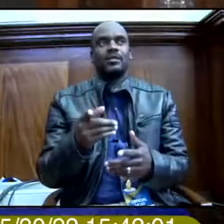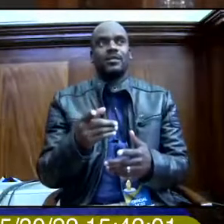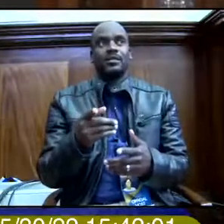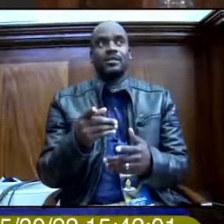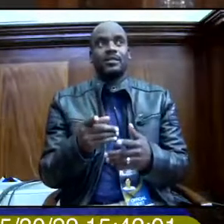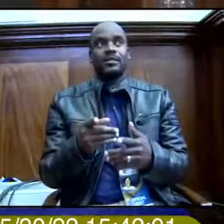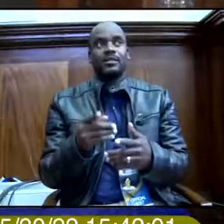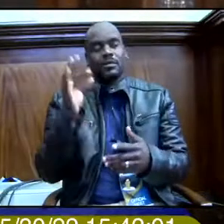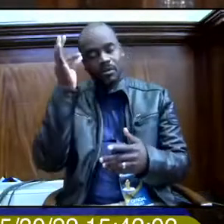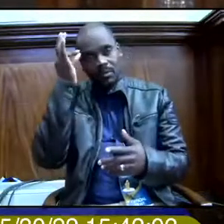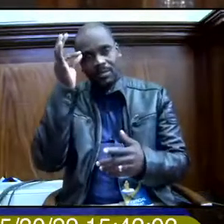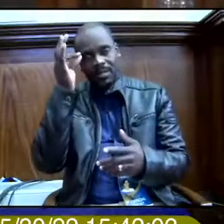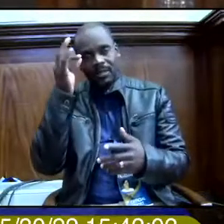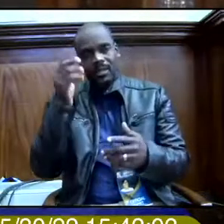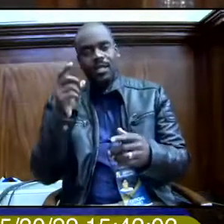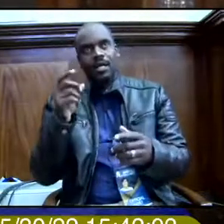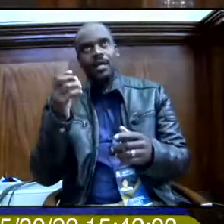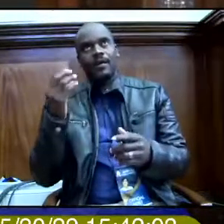foreigners